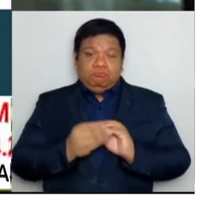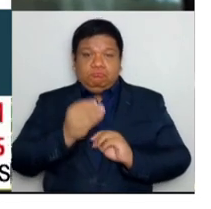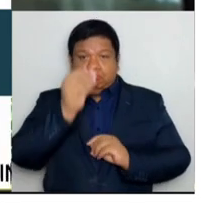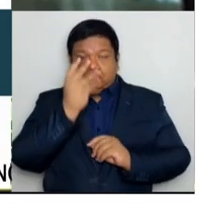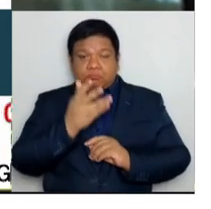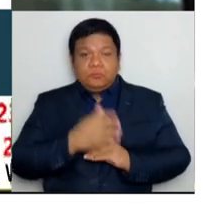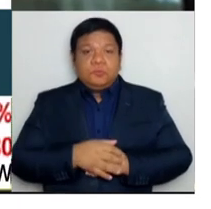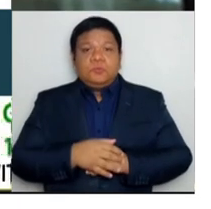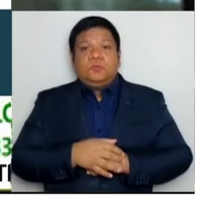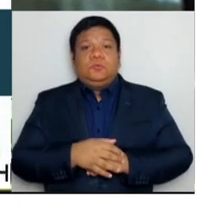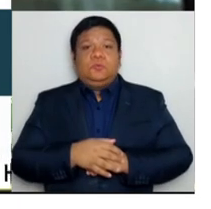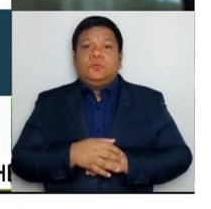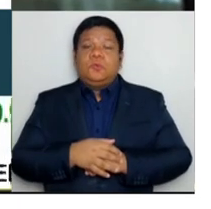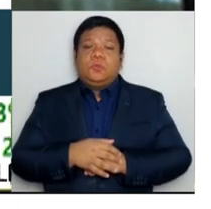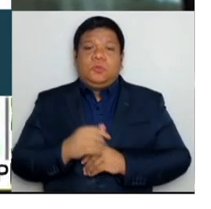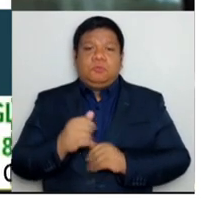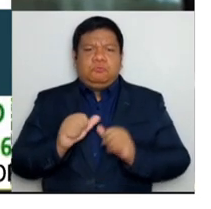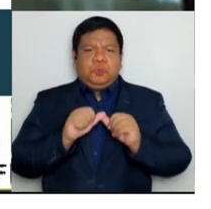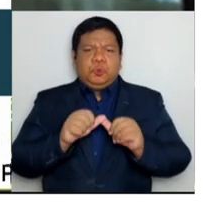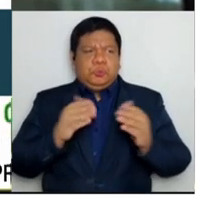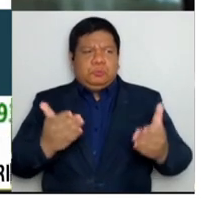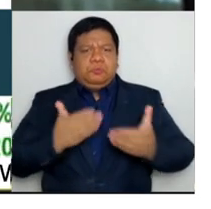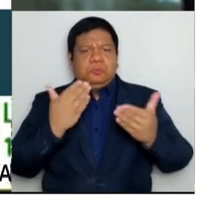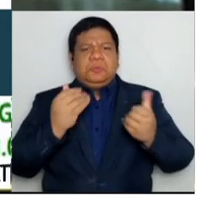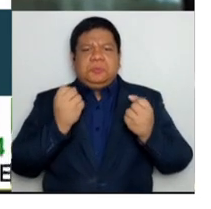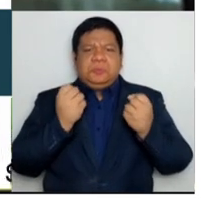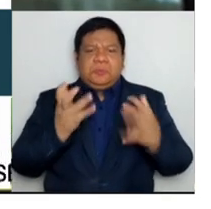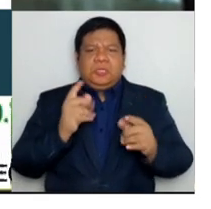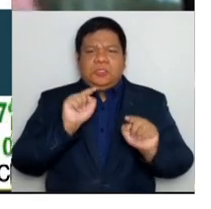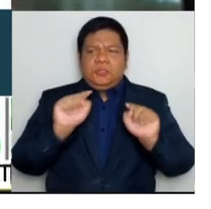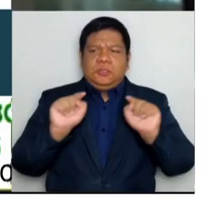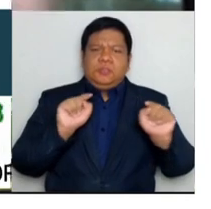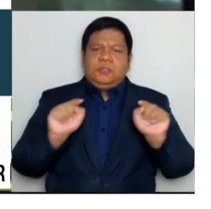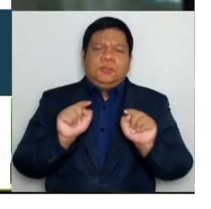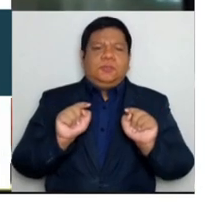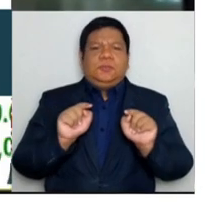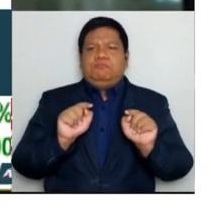I'm continue being urged by many of